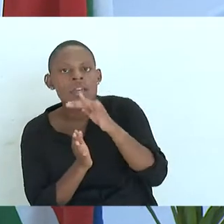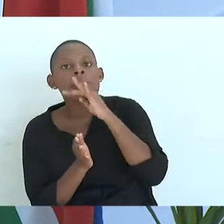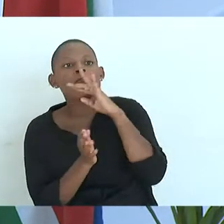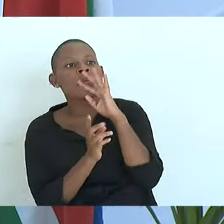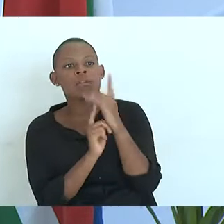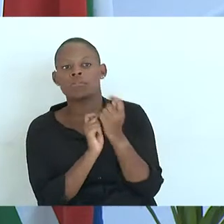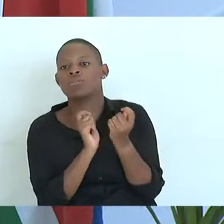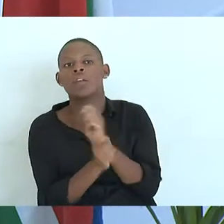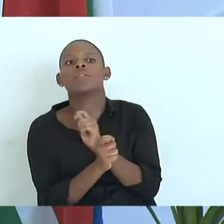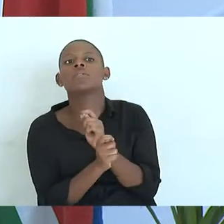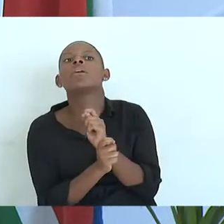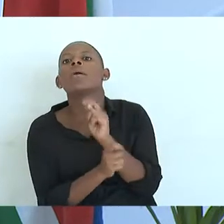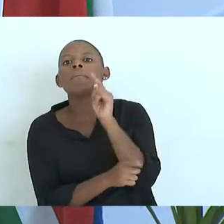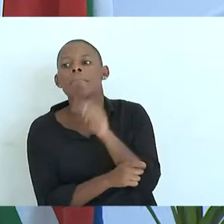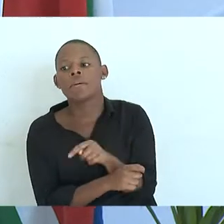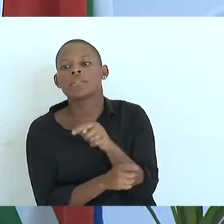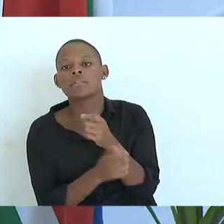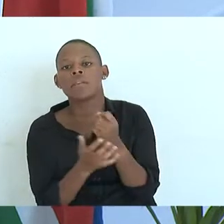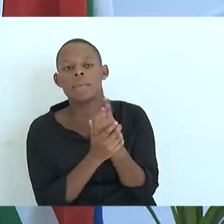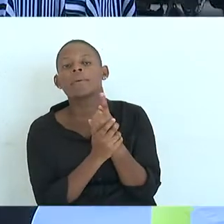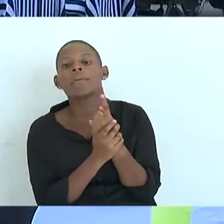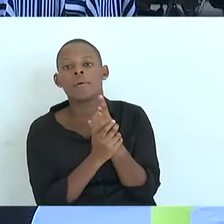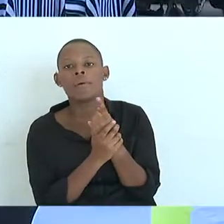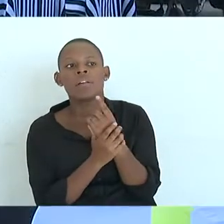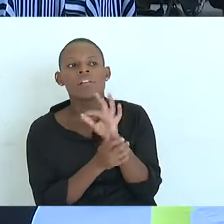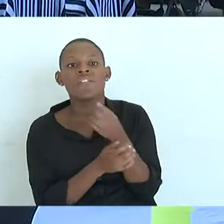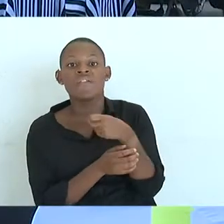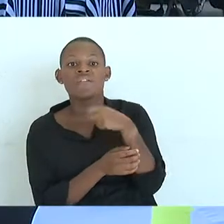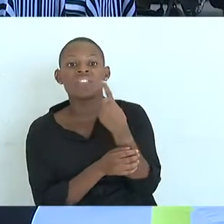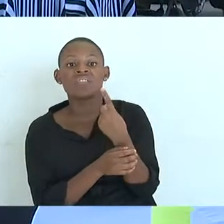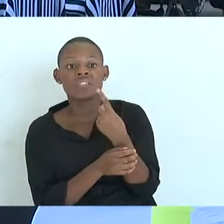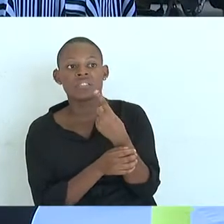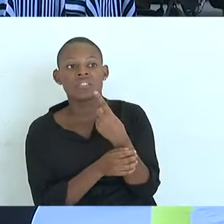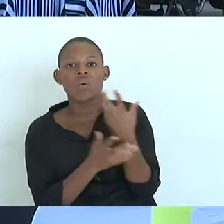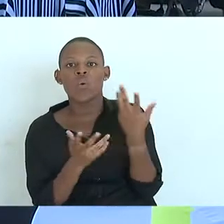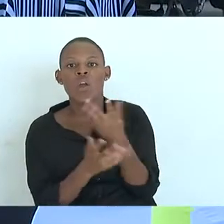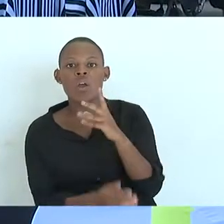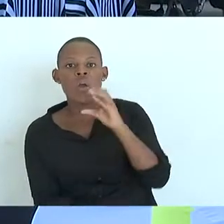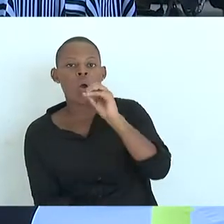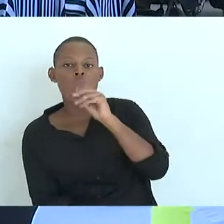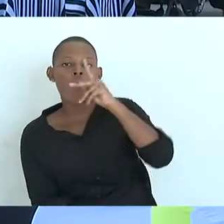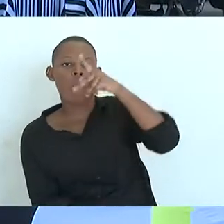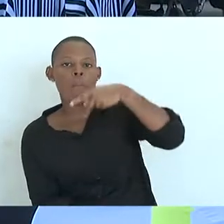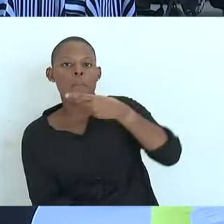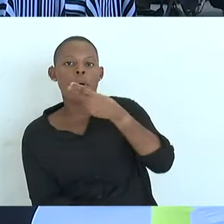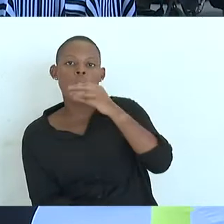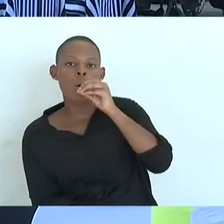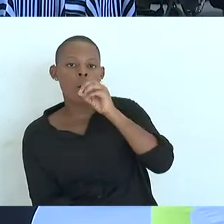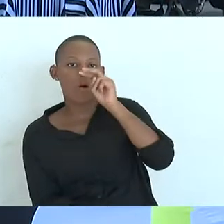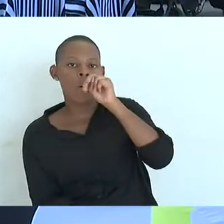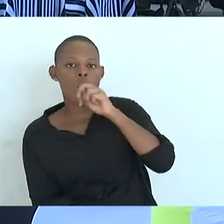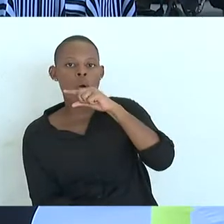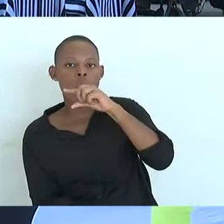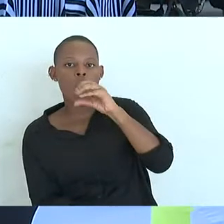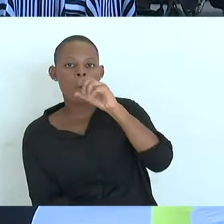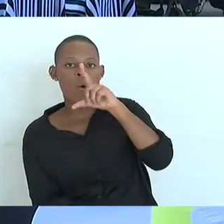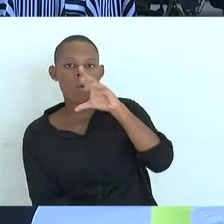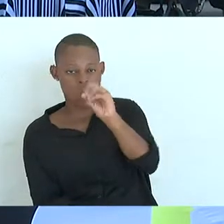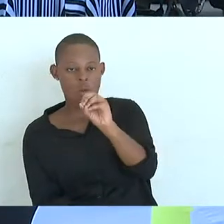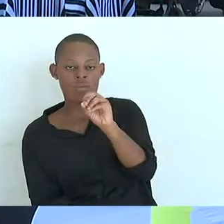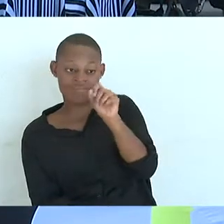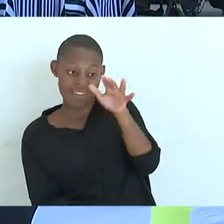nyanga eyokuqala i-trust esingenelele kuyo isophongola ibizwa ngenkunzana.